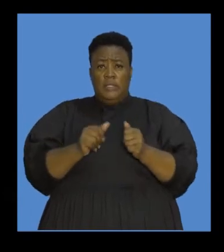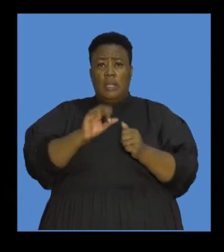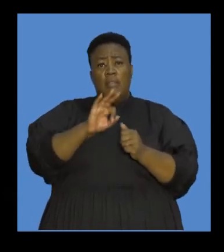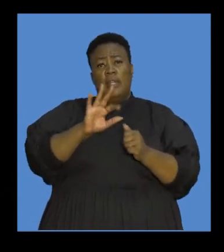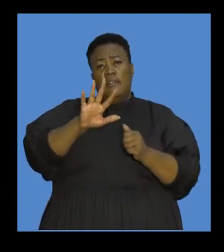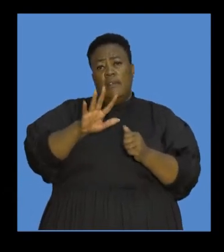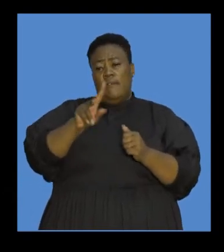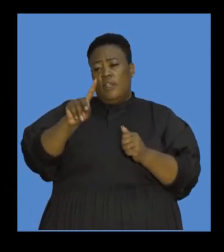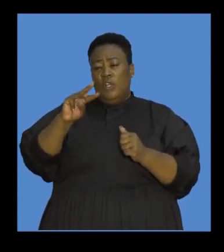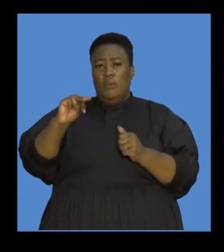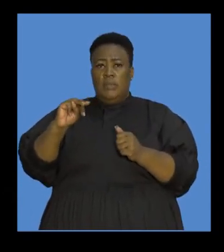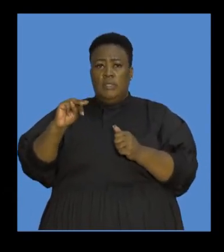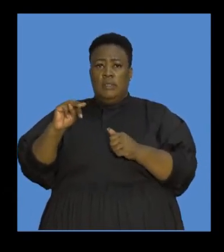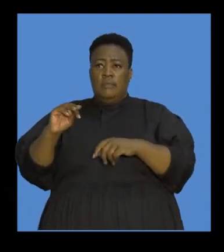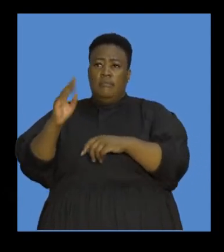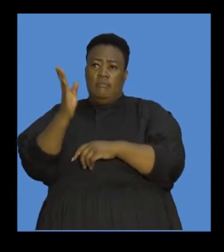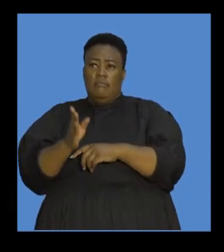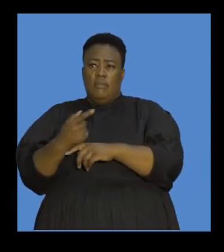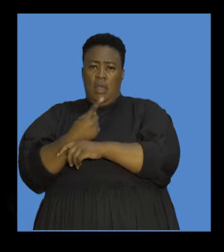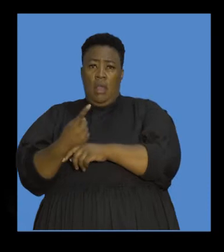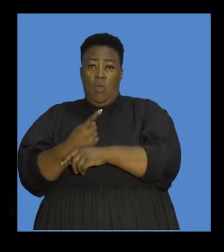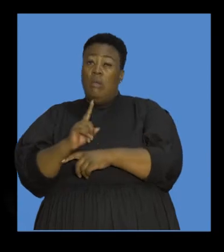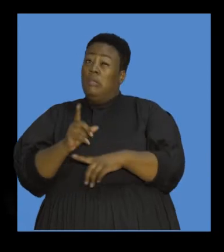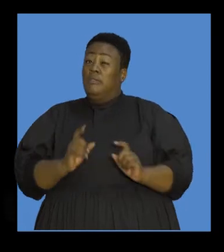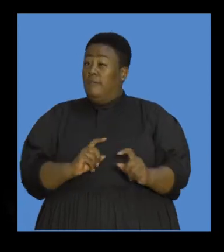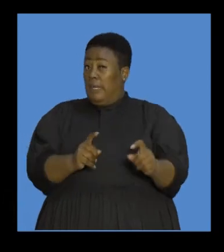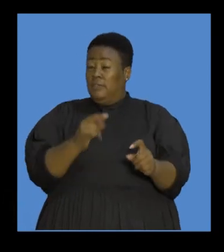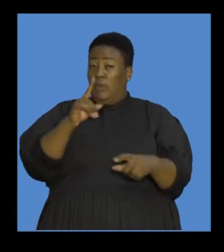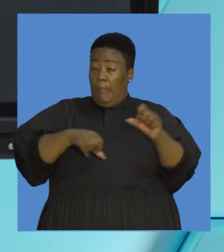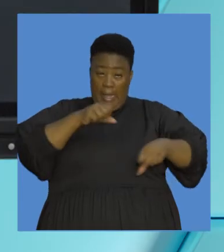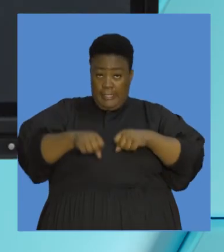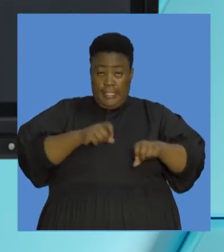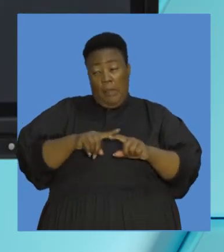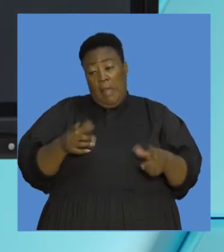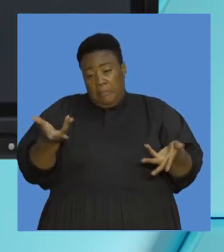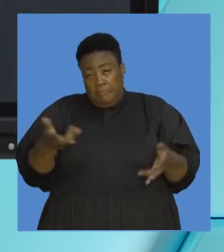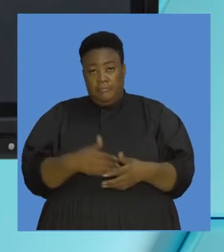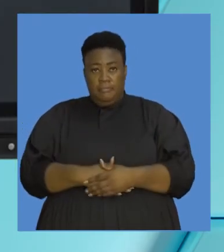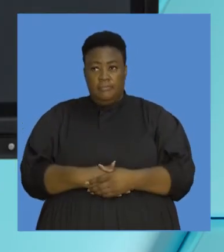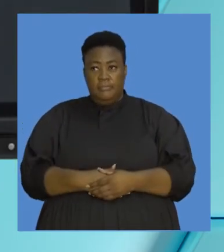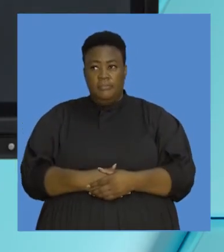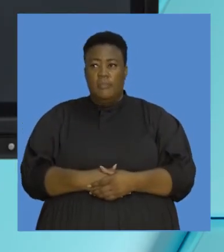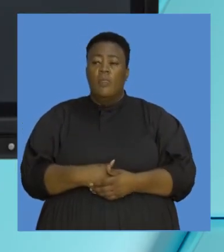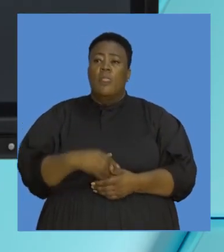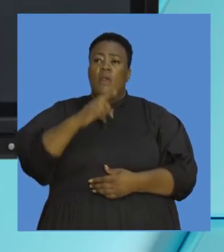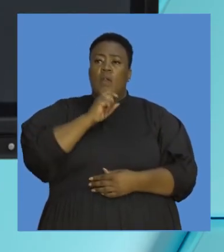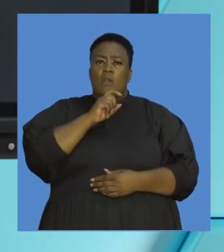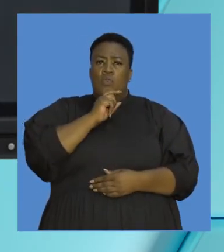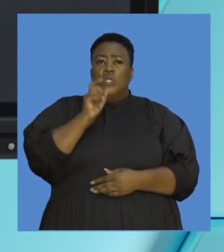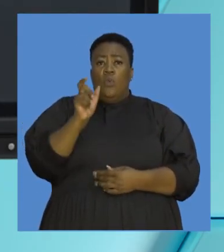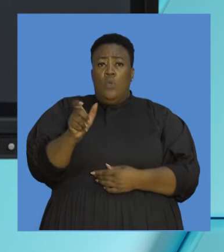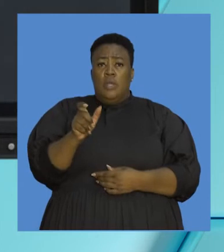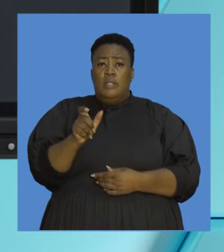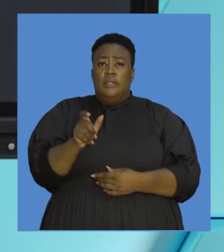35 kilometers per hour. First of all, that's ridiculously fast for a bicycle, but that's all right. I've used the word